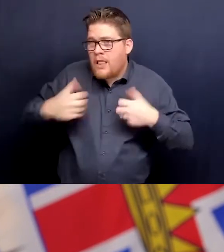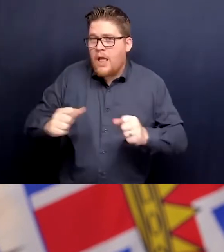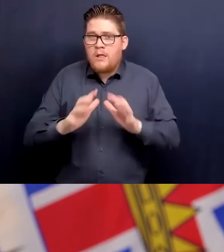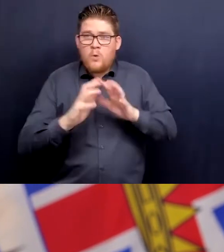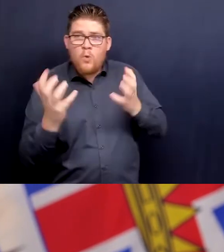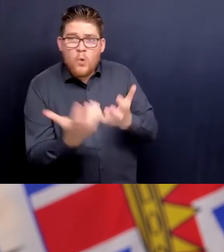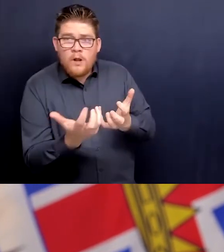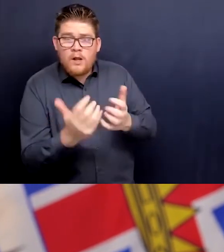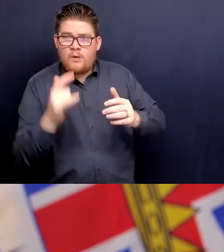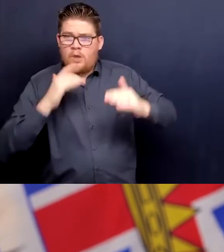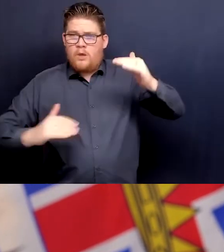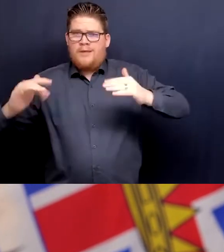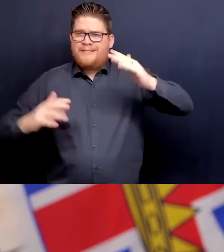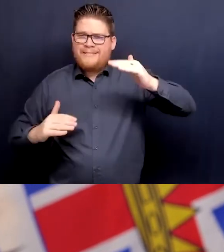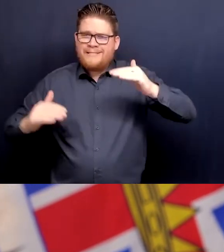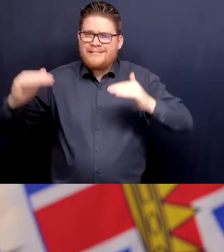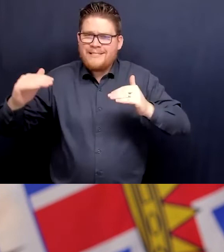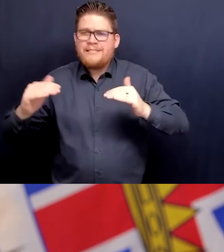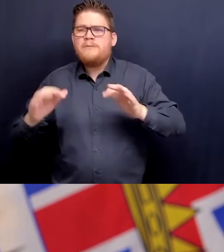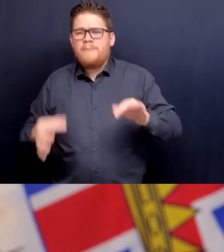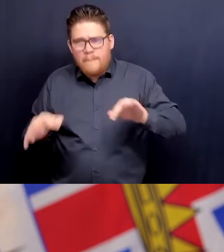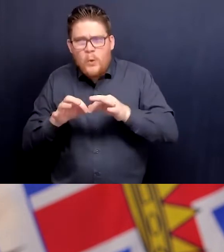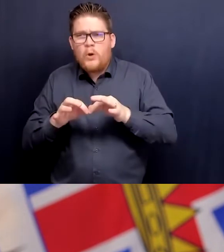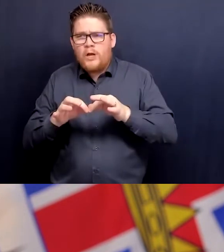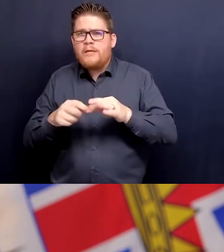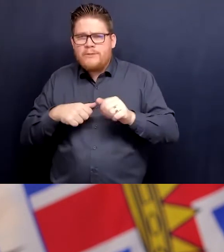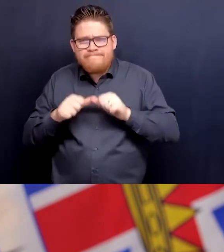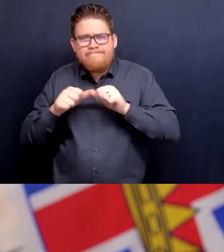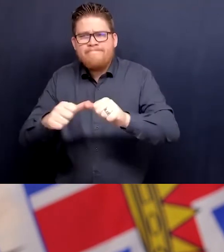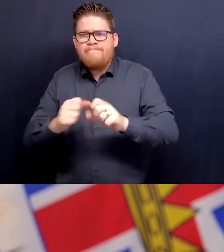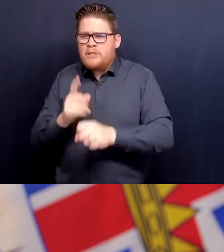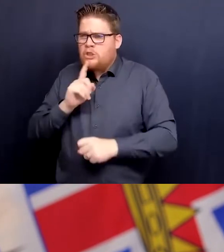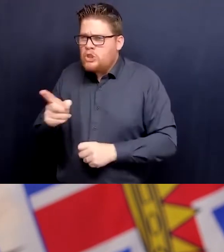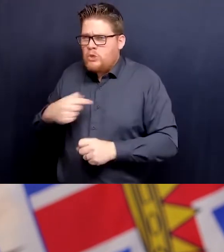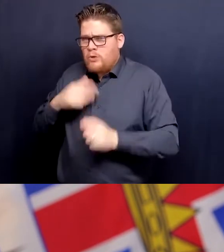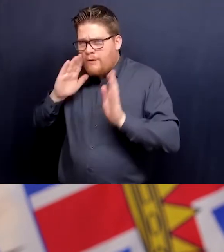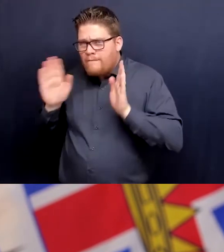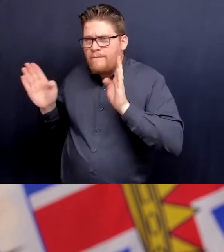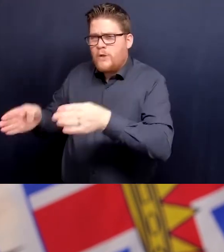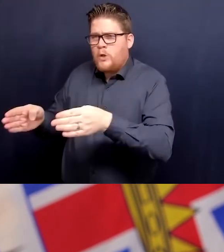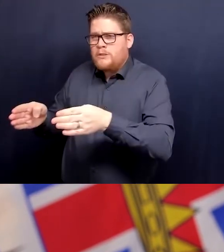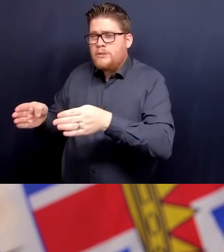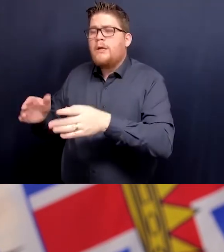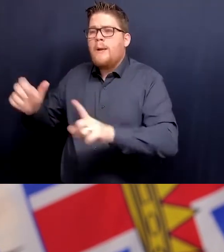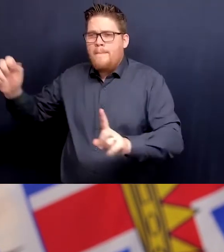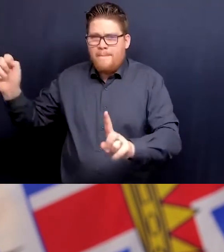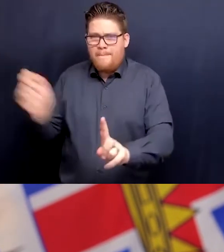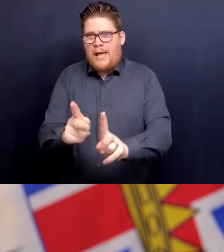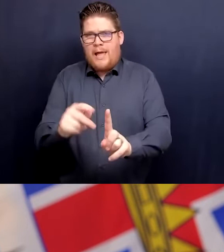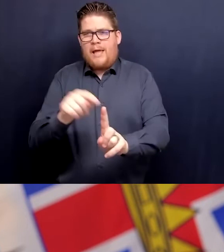important, ensuring that we can start focusing on getting back to some of the things that are